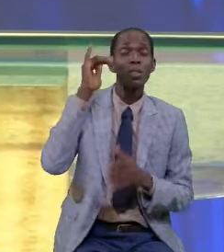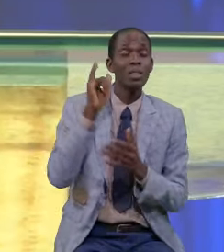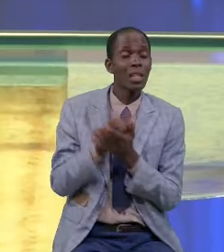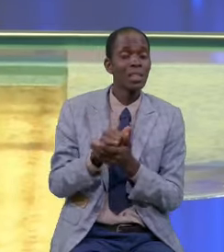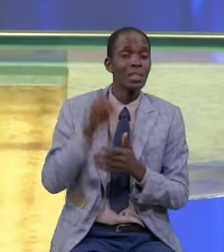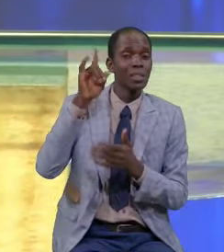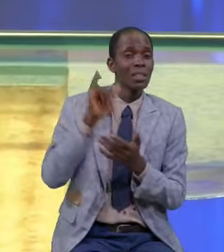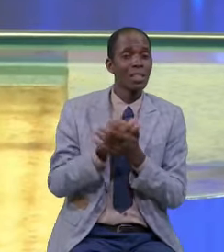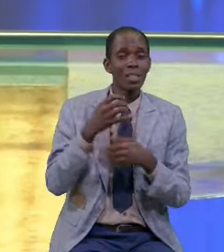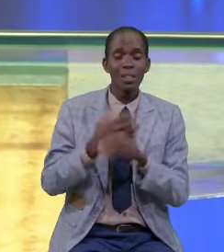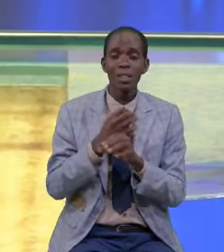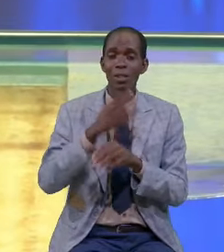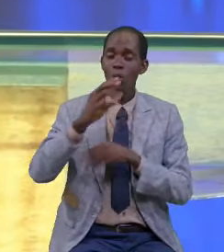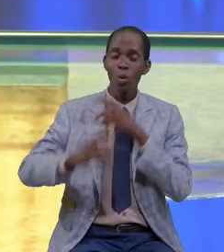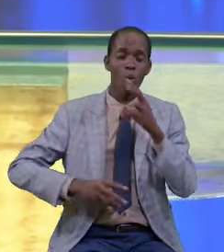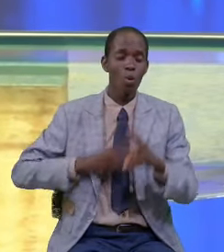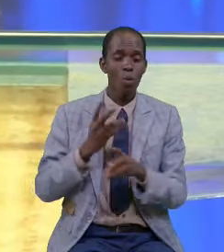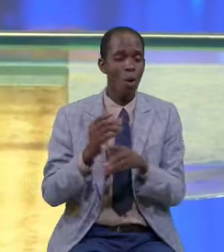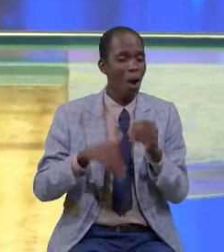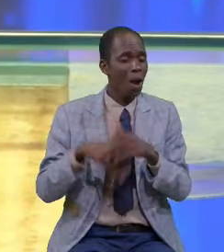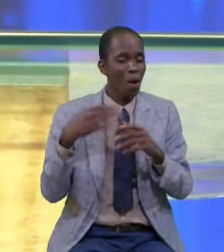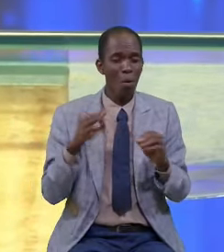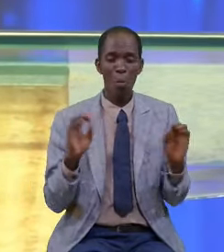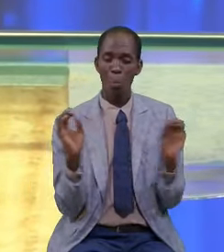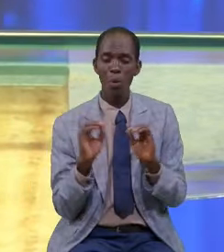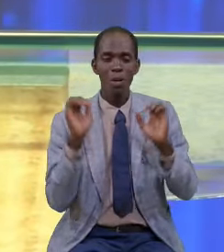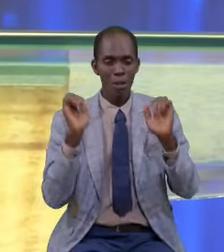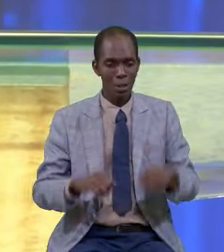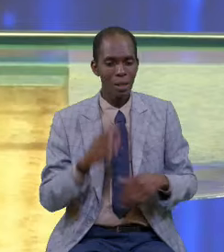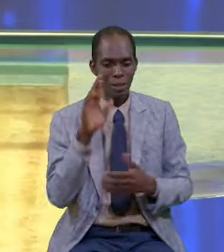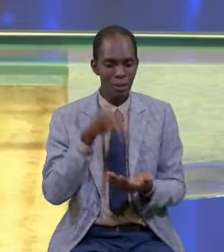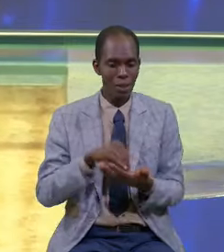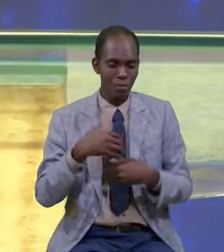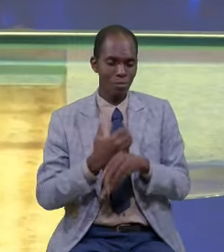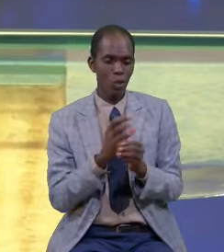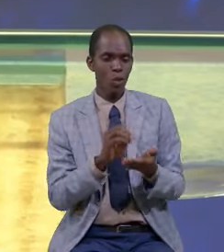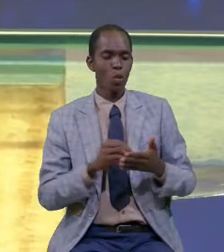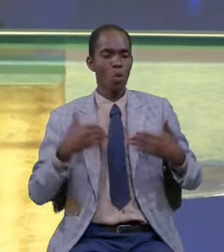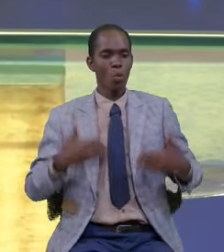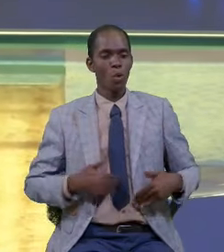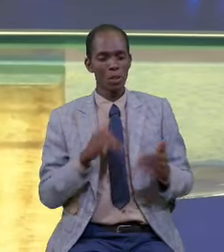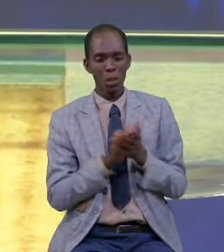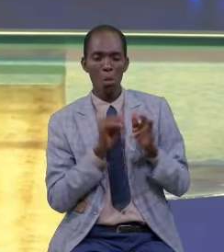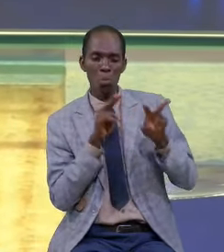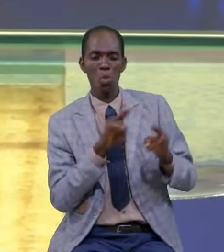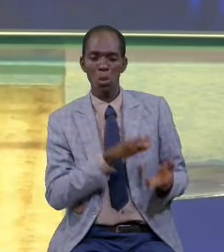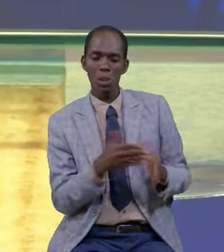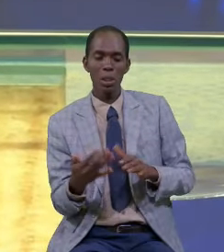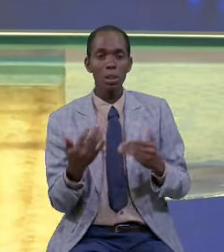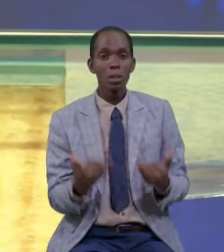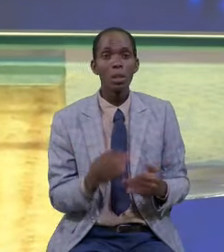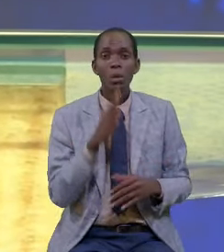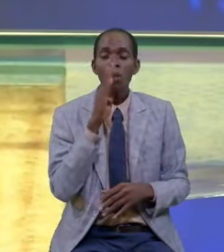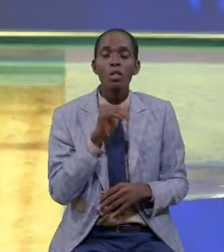of nothing can recreate his own body that appeared to be dead now. And being not weak in faith, he